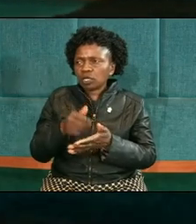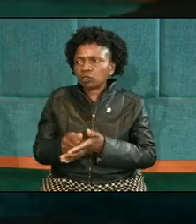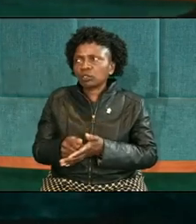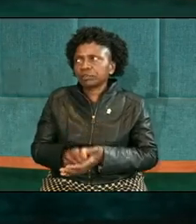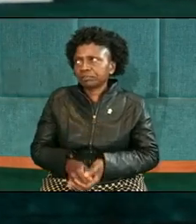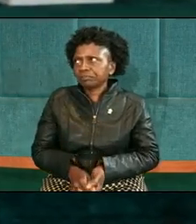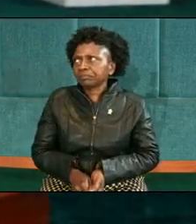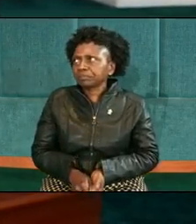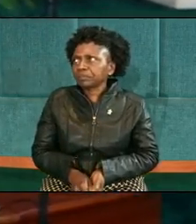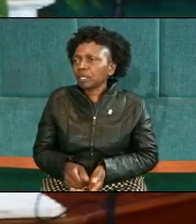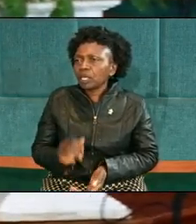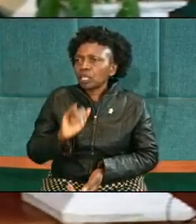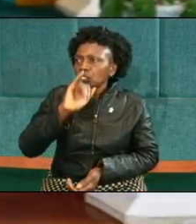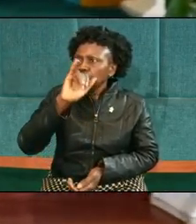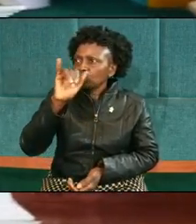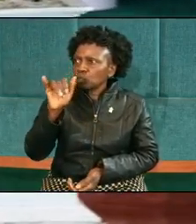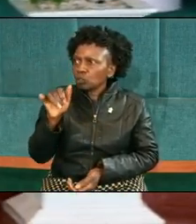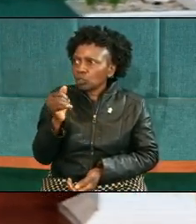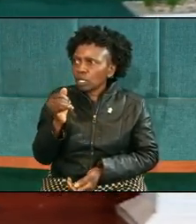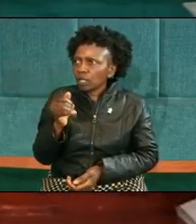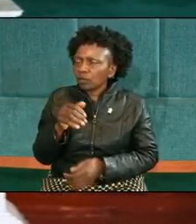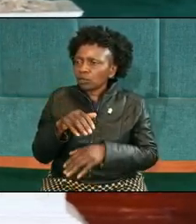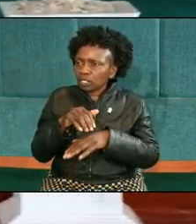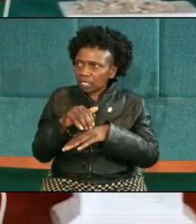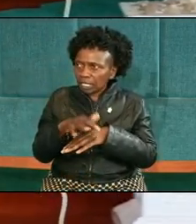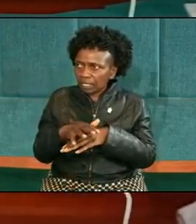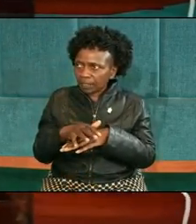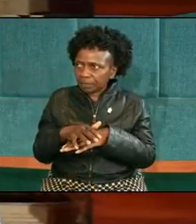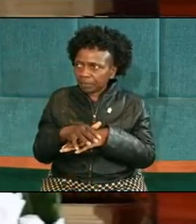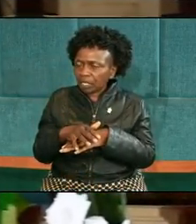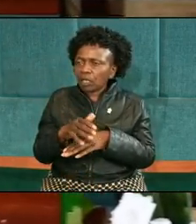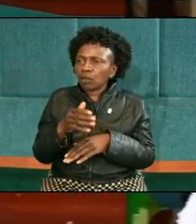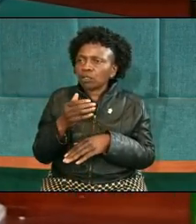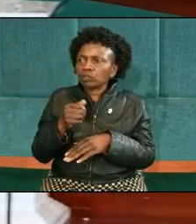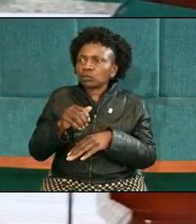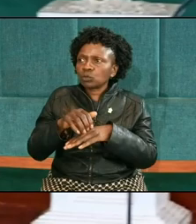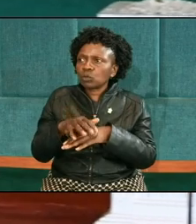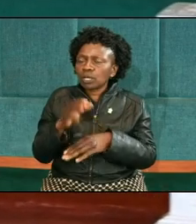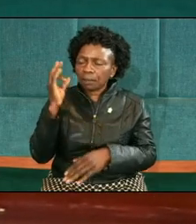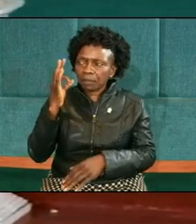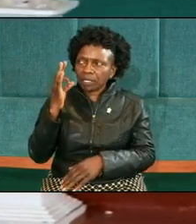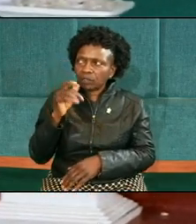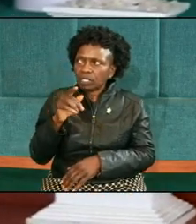Yes. So, Brother Jonah, I want you to go down and I want you to preach against the city.